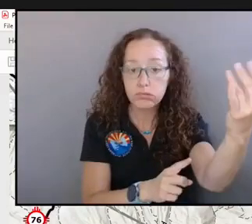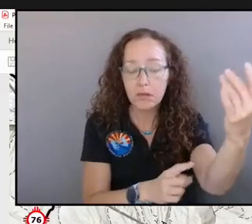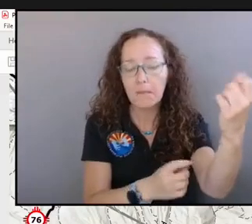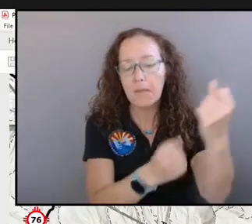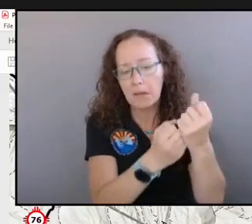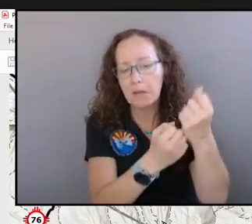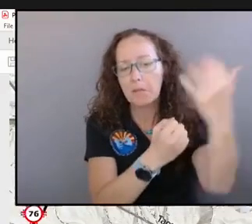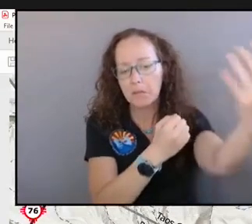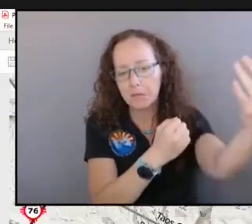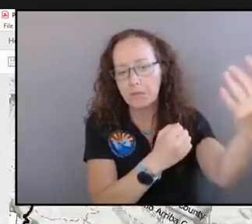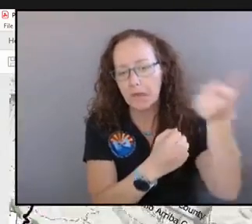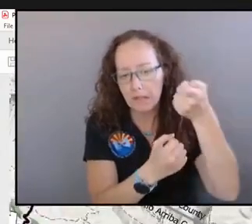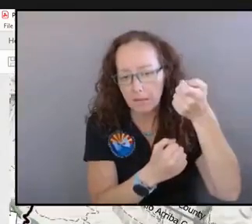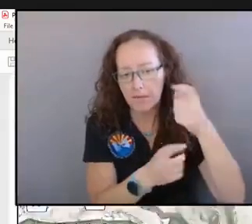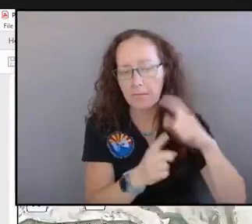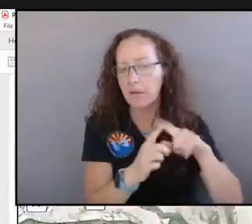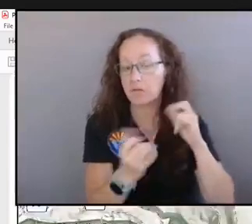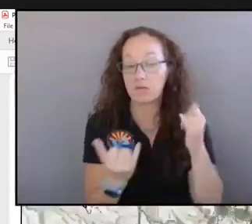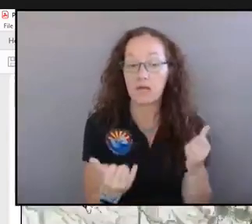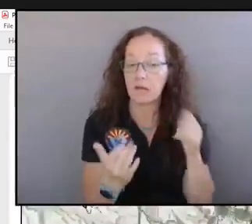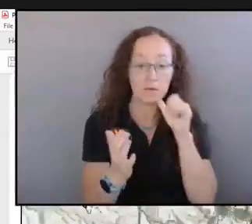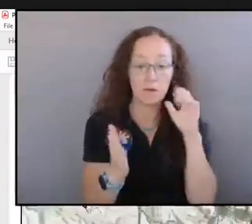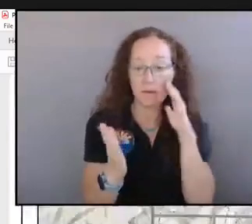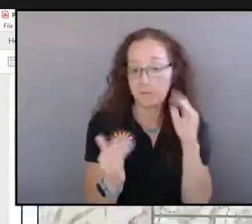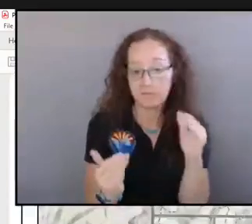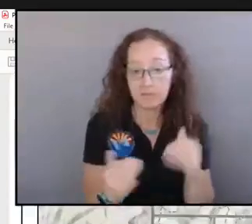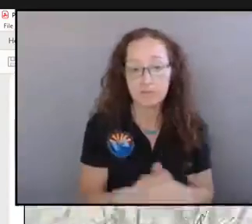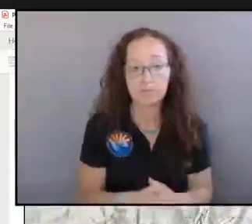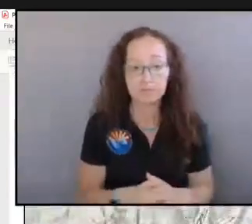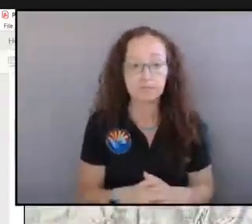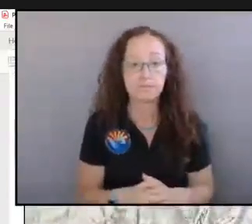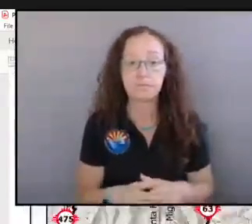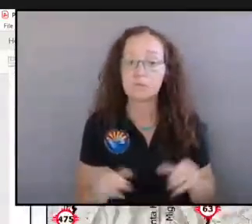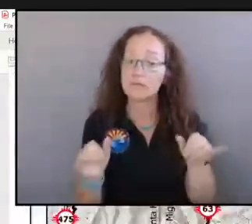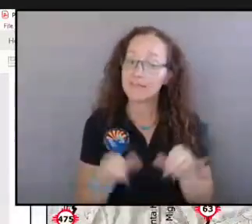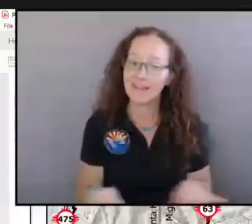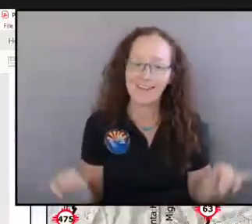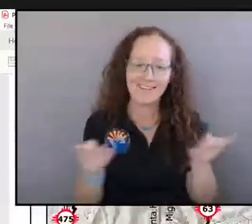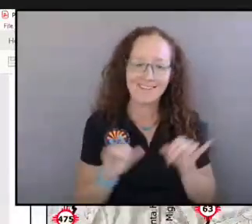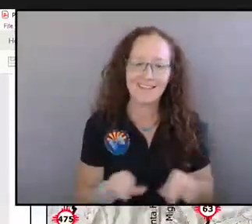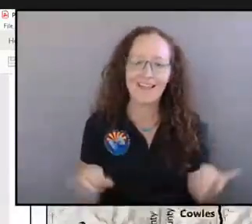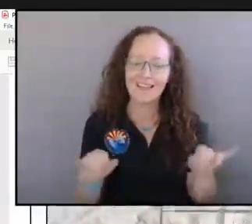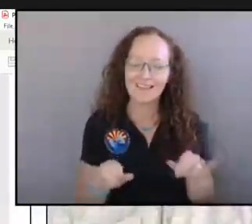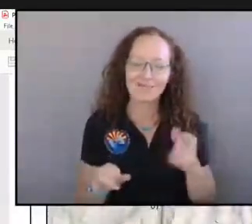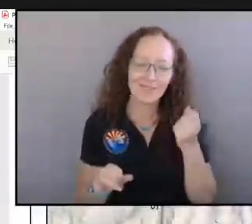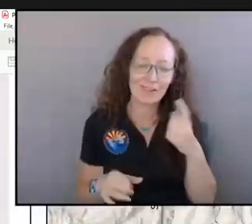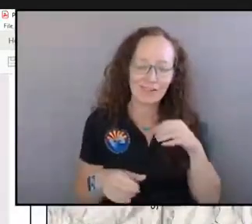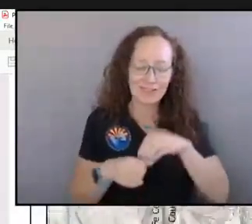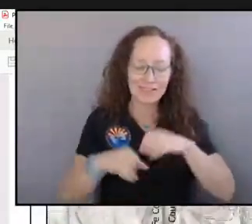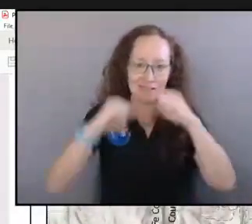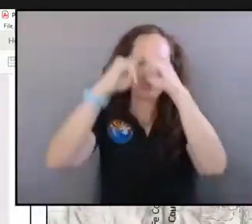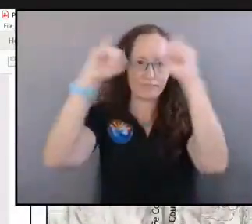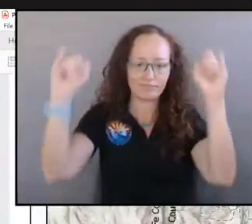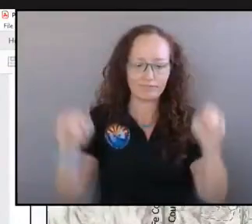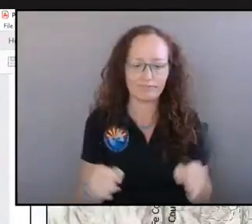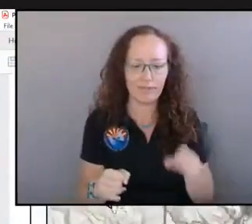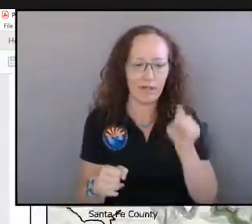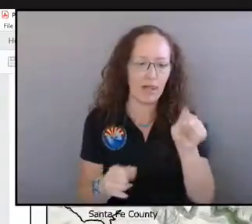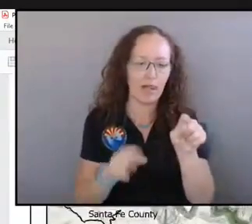not anticipating that at this time. And as always, we still have unburned islands scattered throughout the